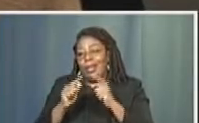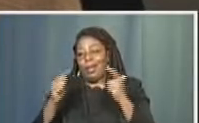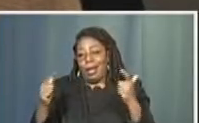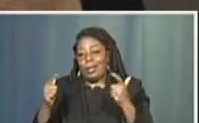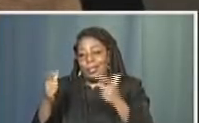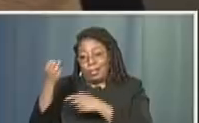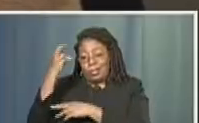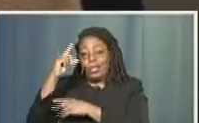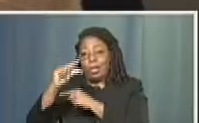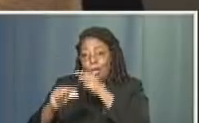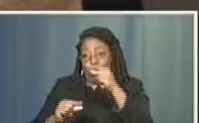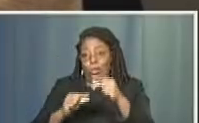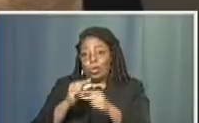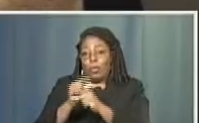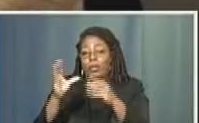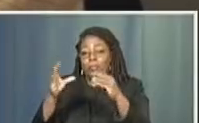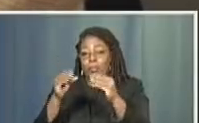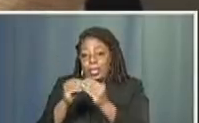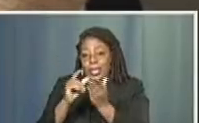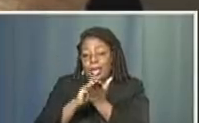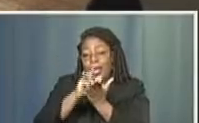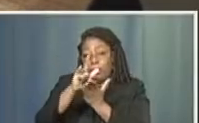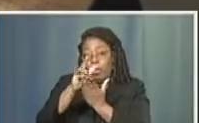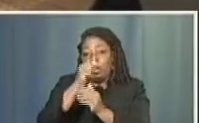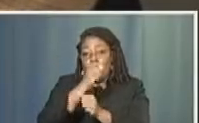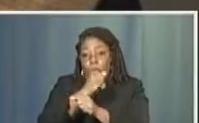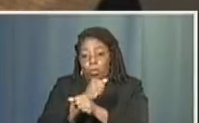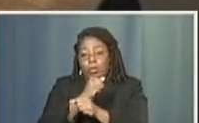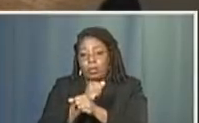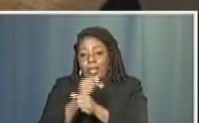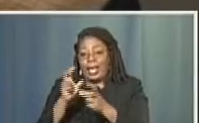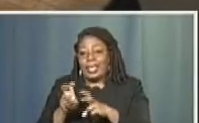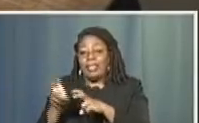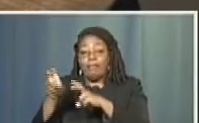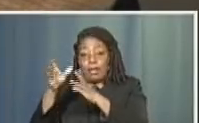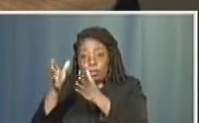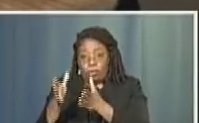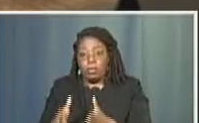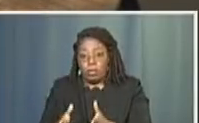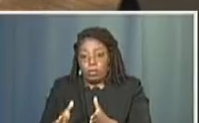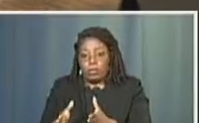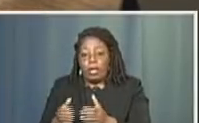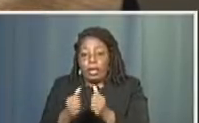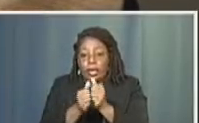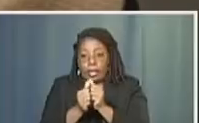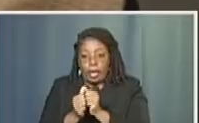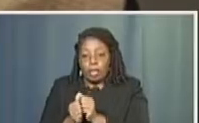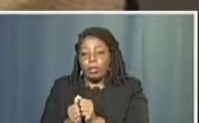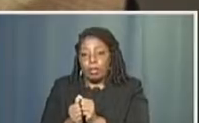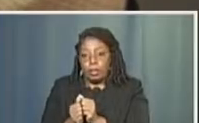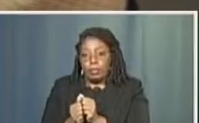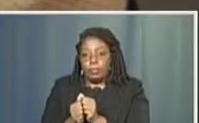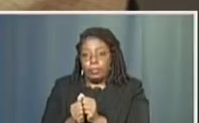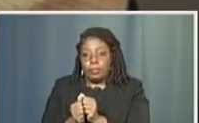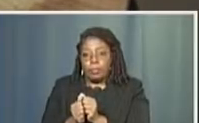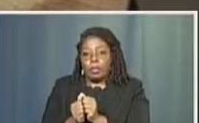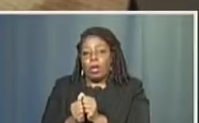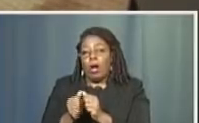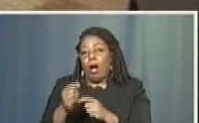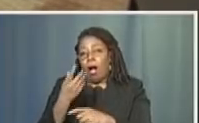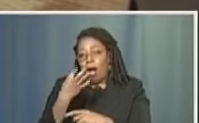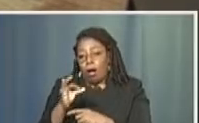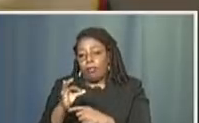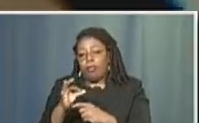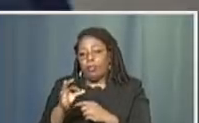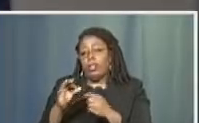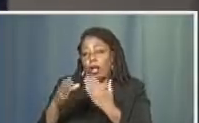most senior global gatherings of airport operators and investors, assembling an unrivaled pool of expertise